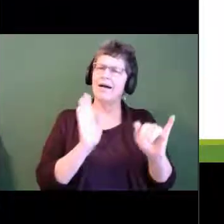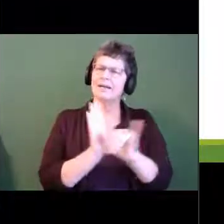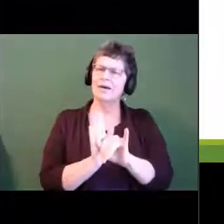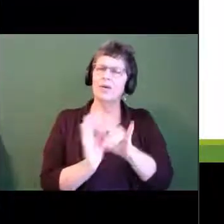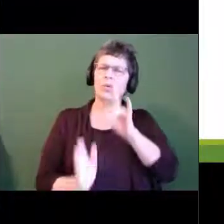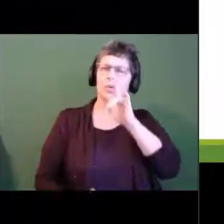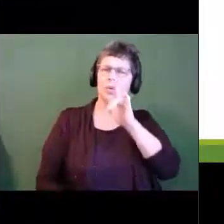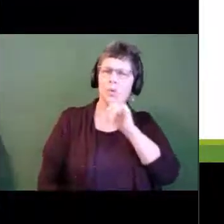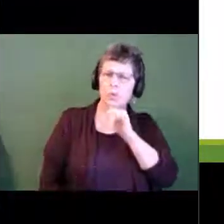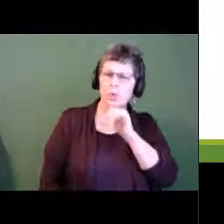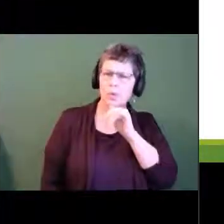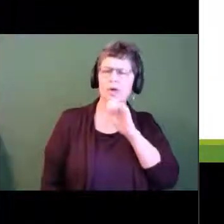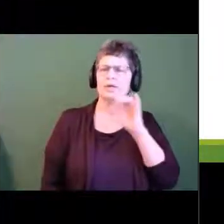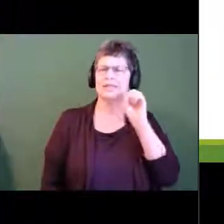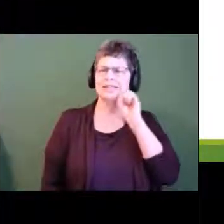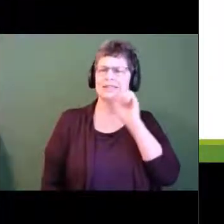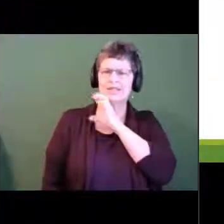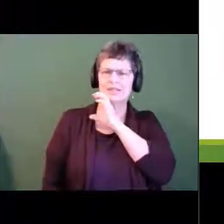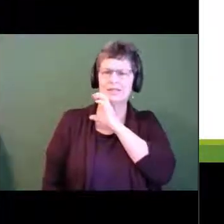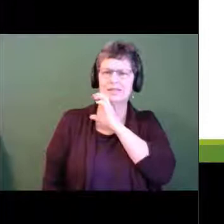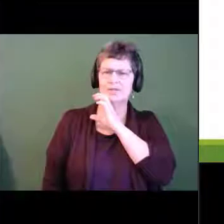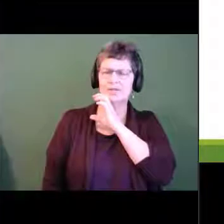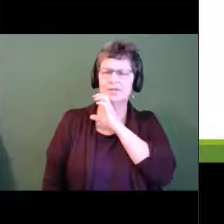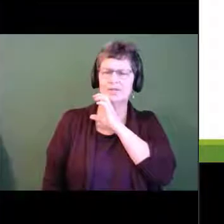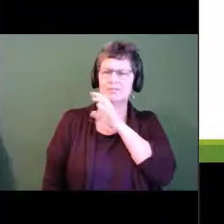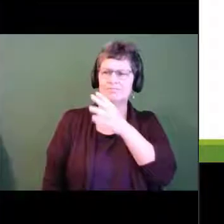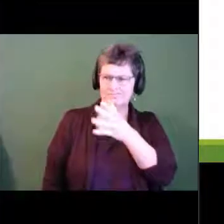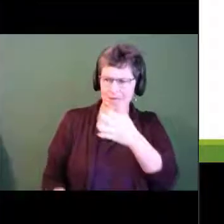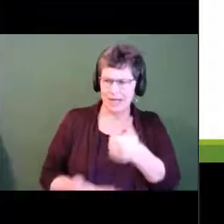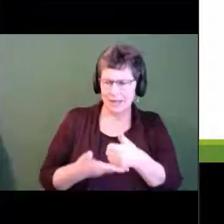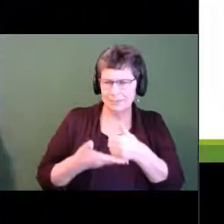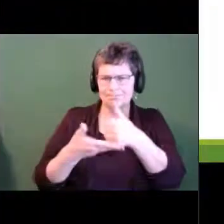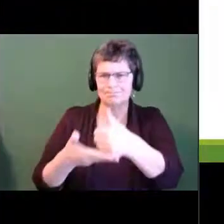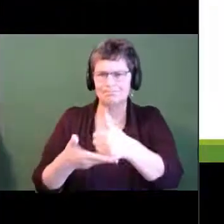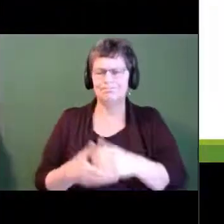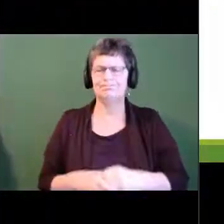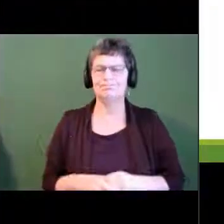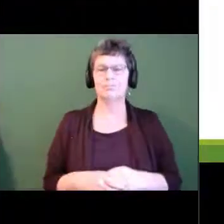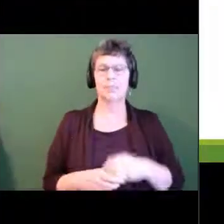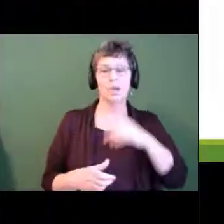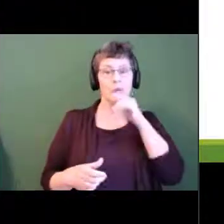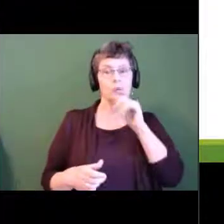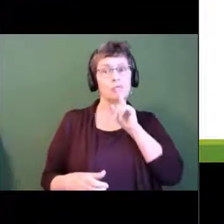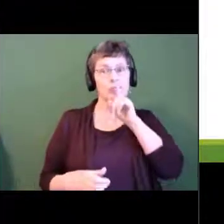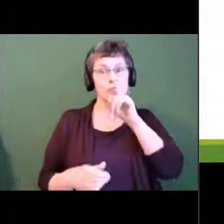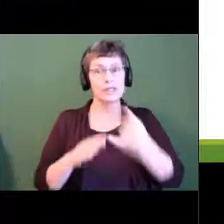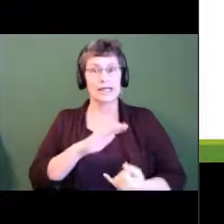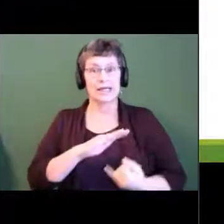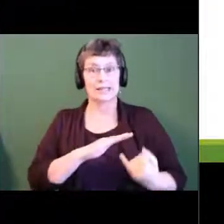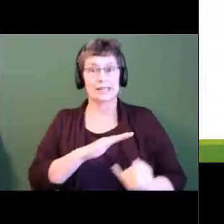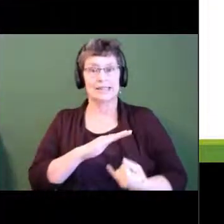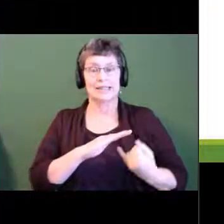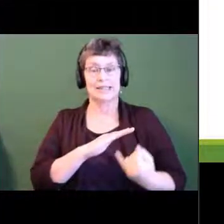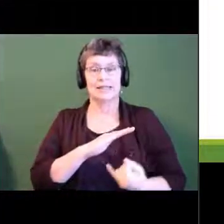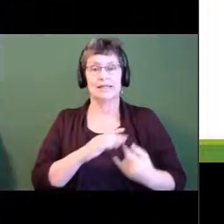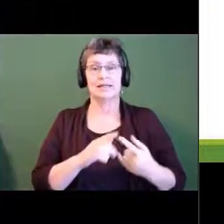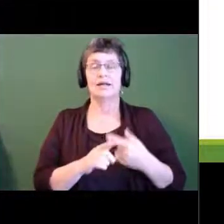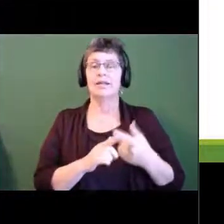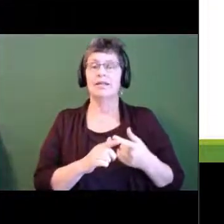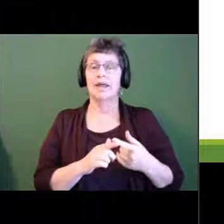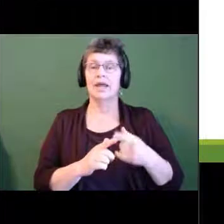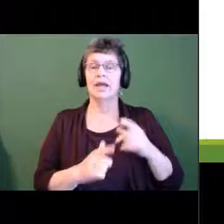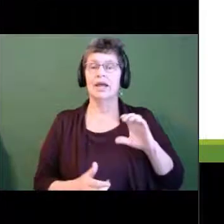really socially isolated in a serious sort of way were referred to the crisis care